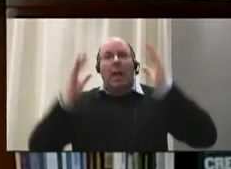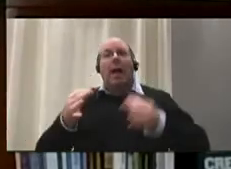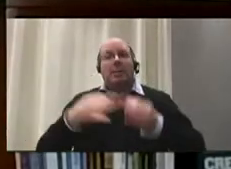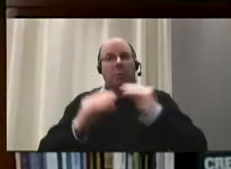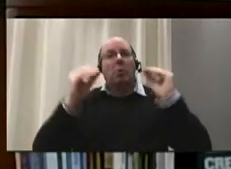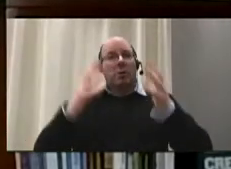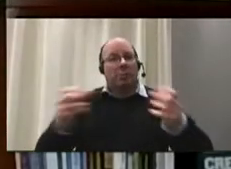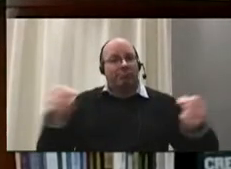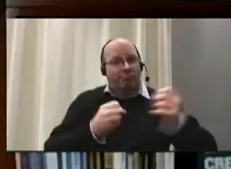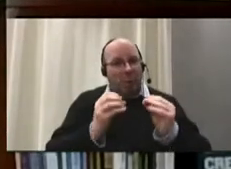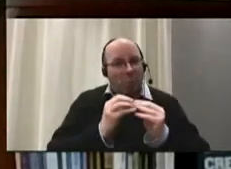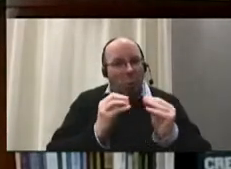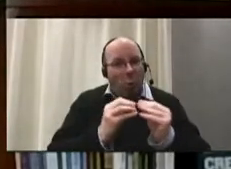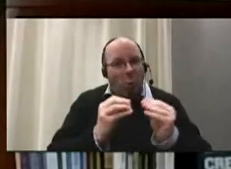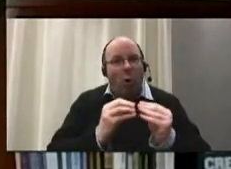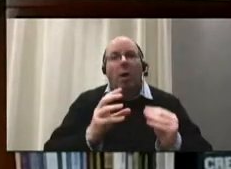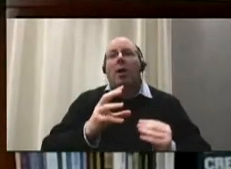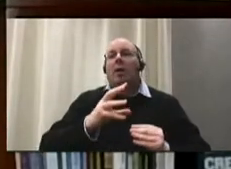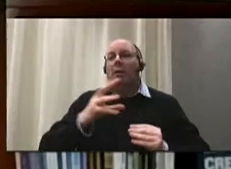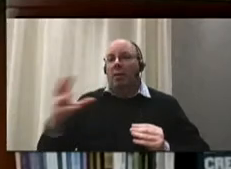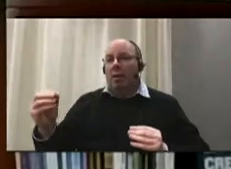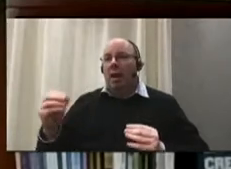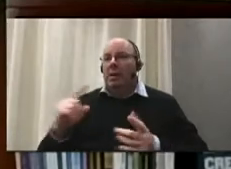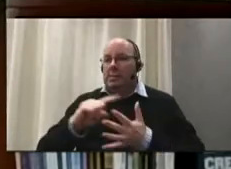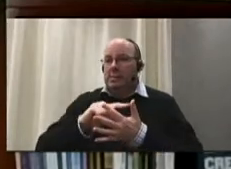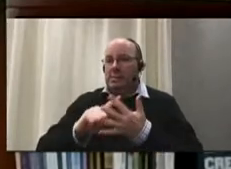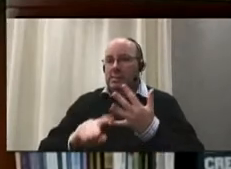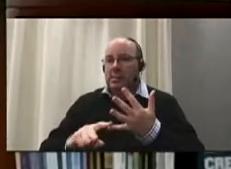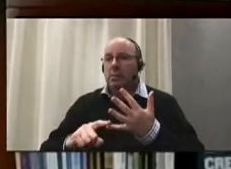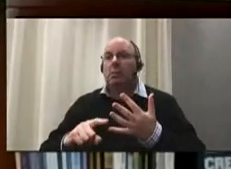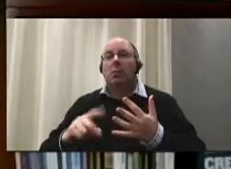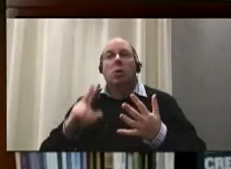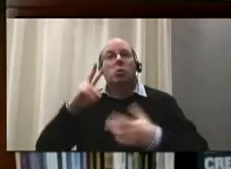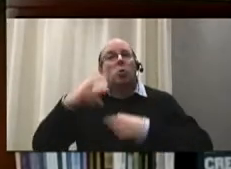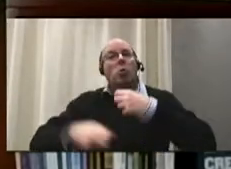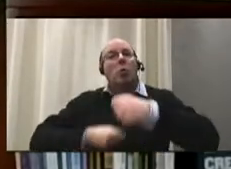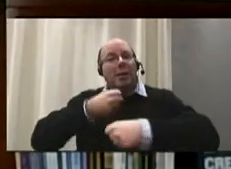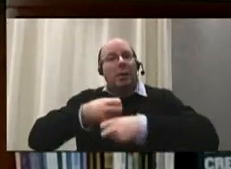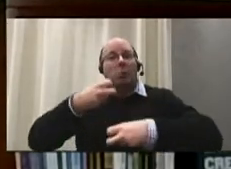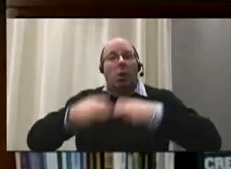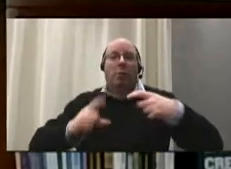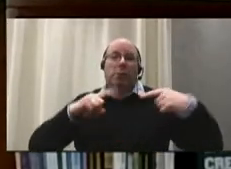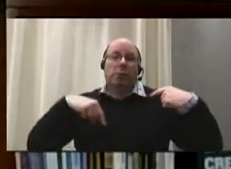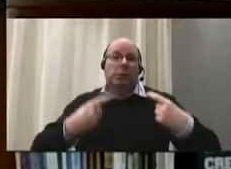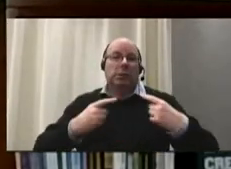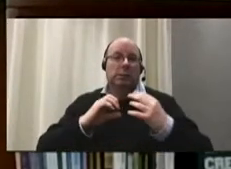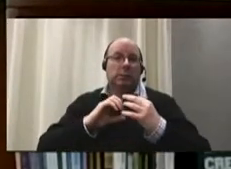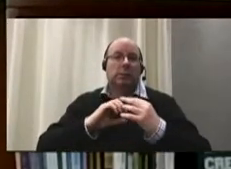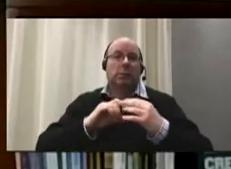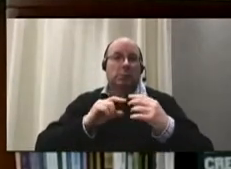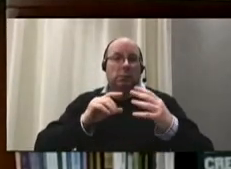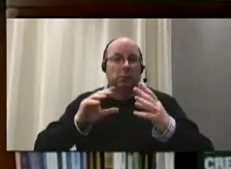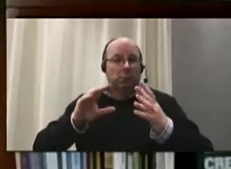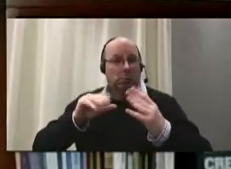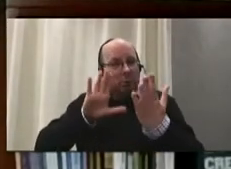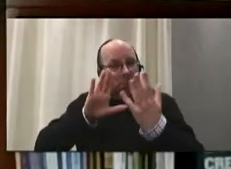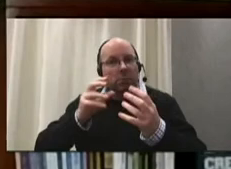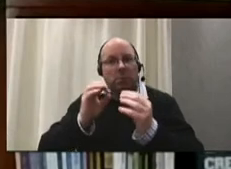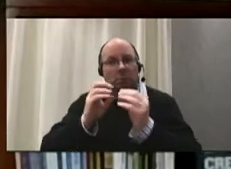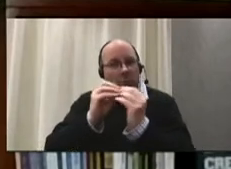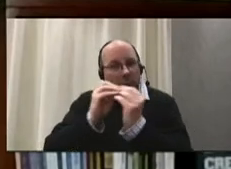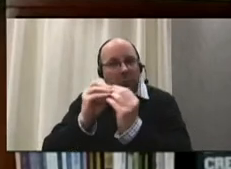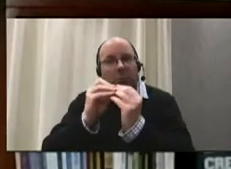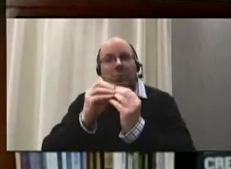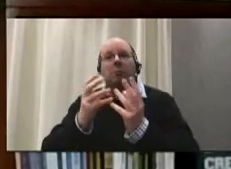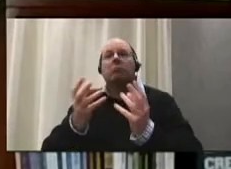been managing crises now for almost 2 years. And so communication, we've learned a lot about communication, a lot of changes that we have to make. And